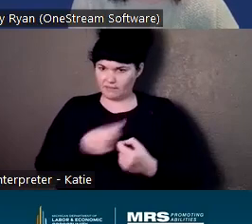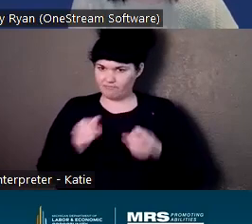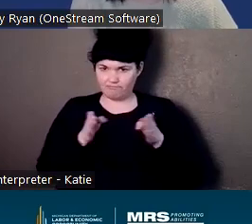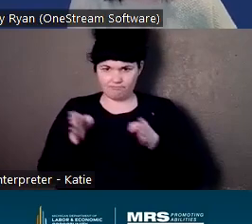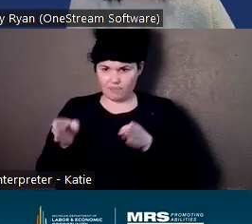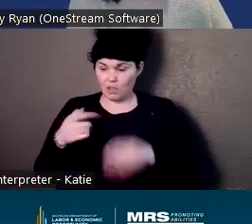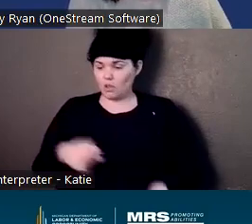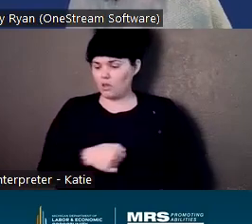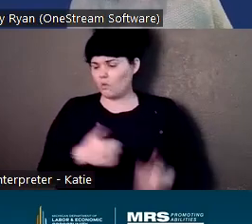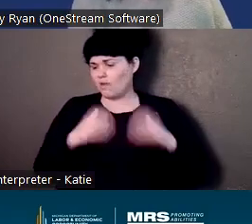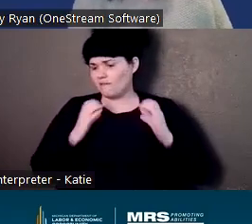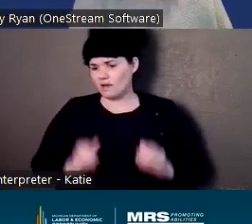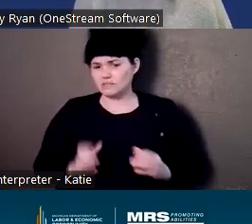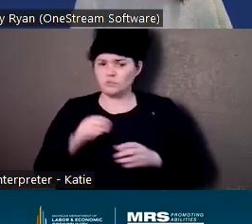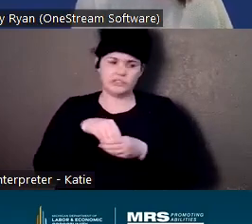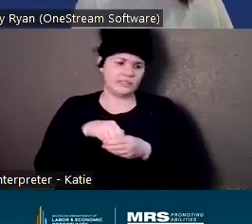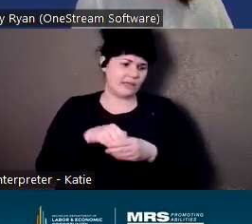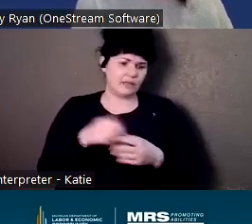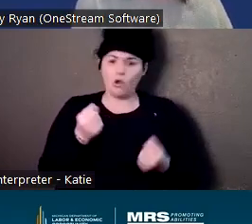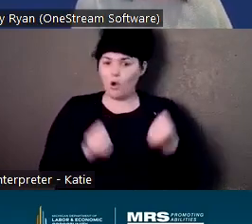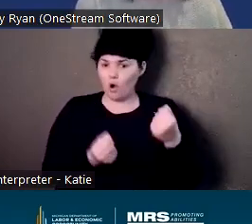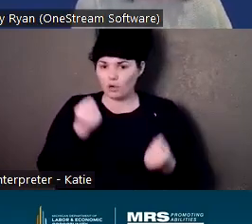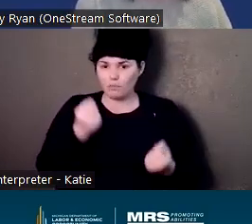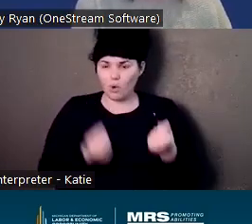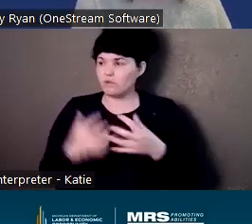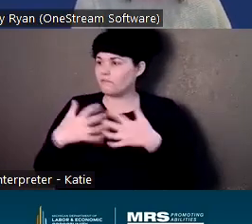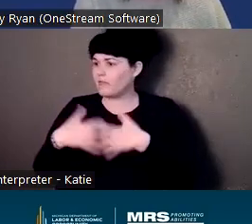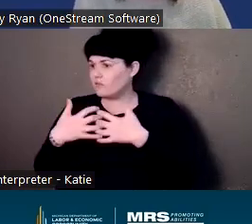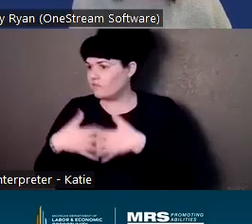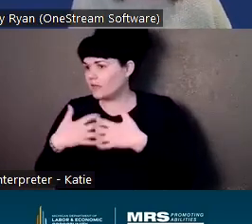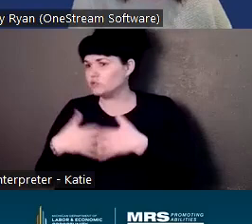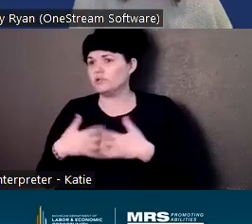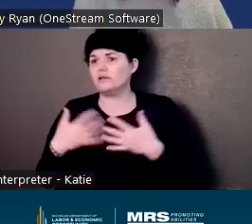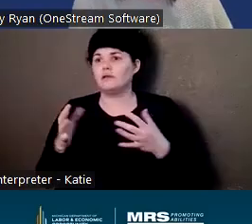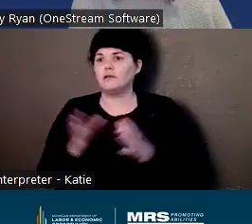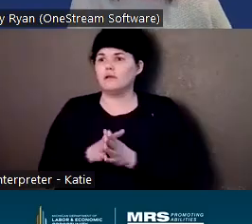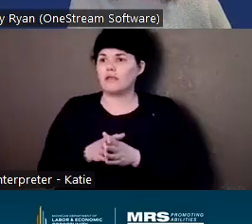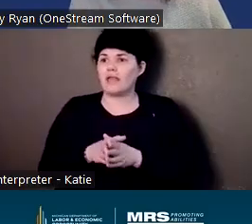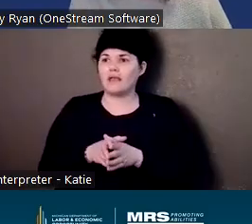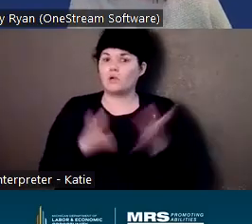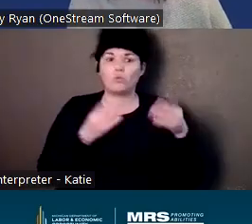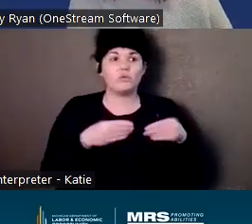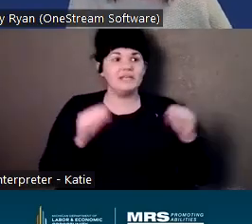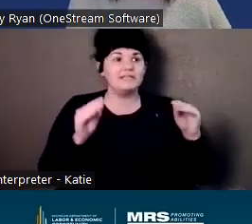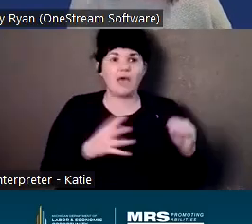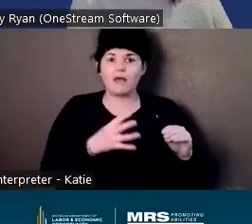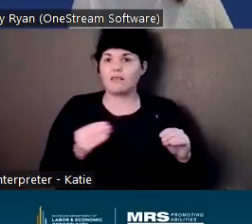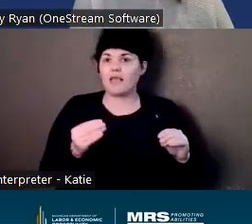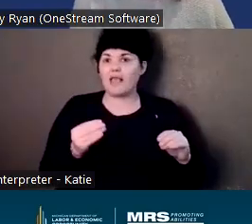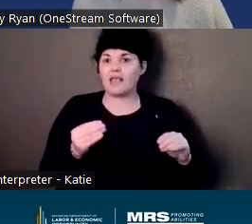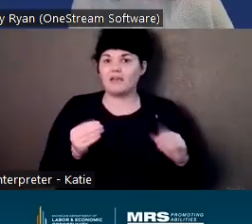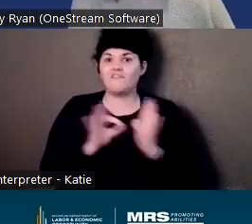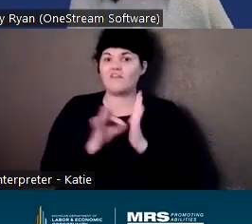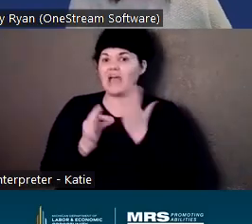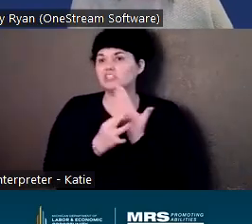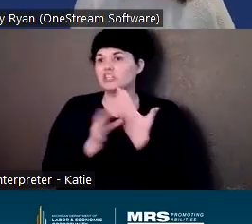have customers in automotive, manufacturing, in retail, in fashion,